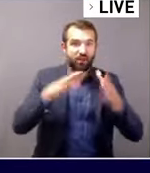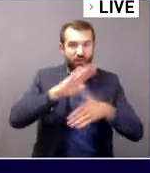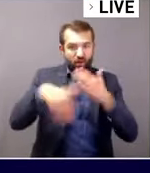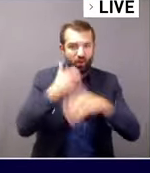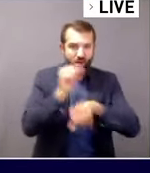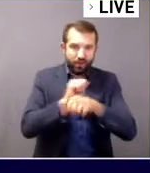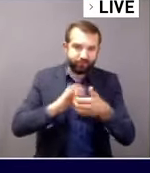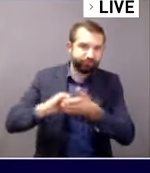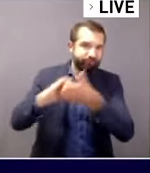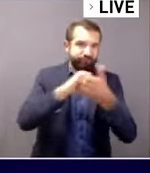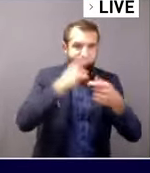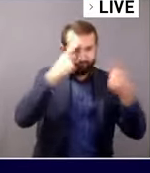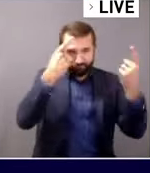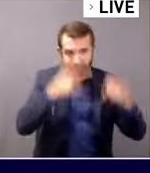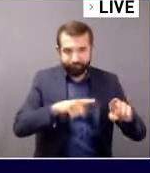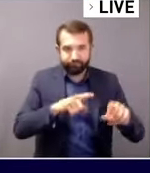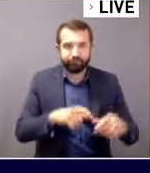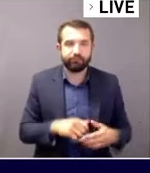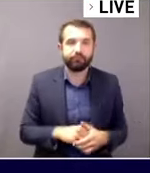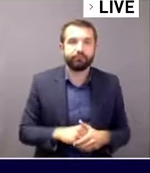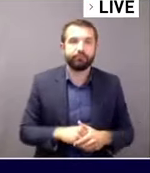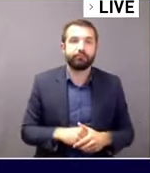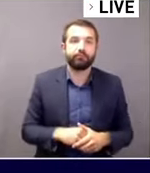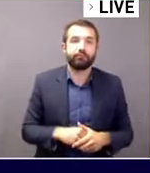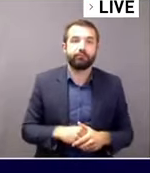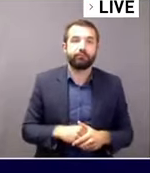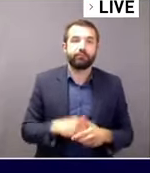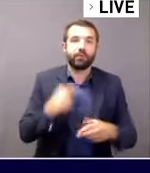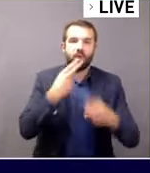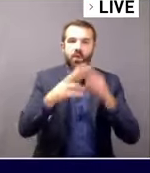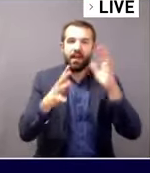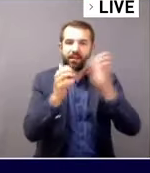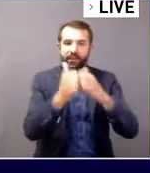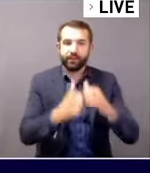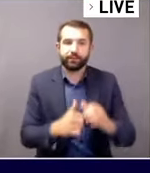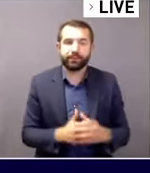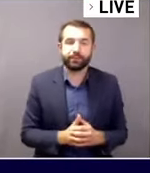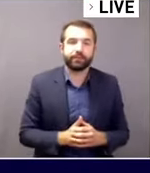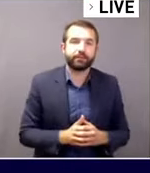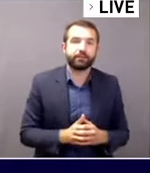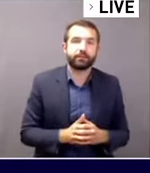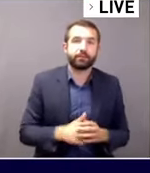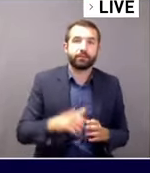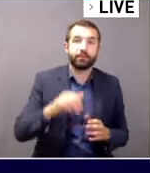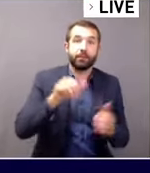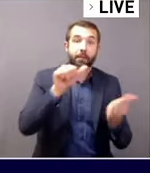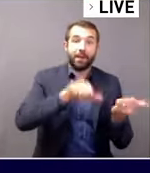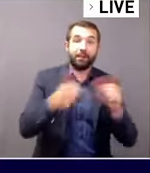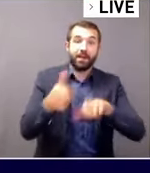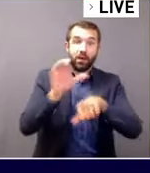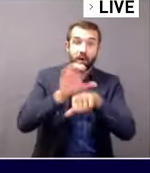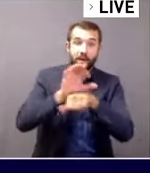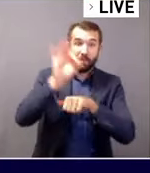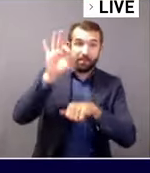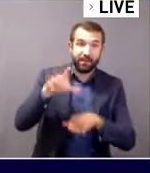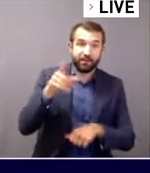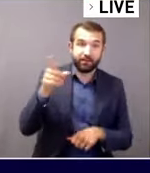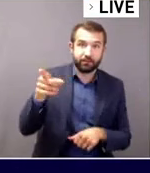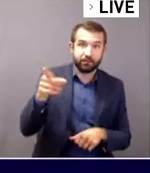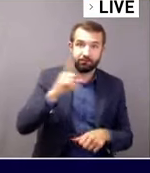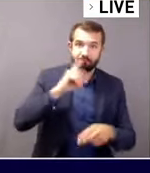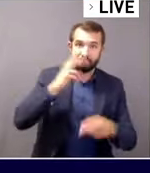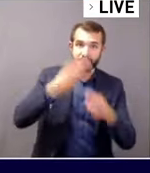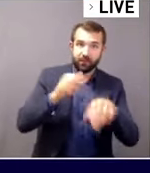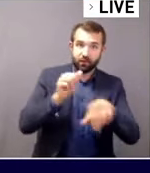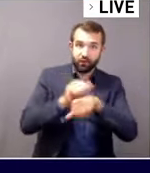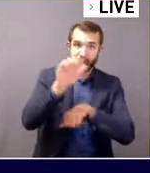follow up on the pastor at Calvary Baptist Church. I know you said you sent a letter and that your staff has been in